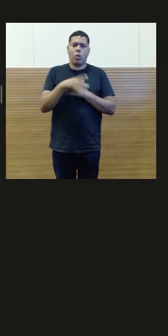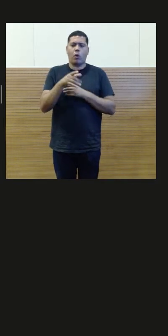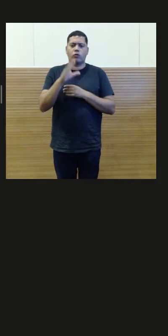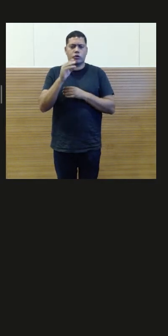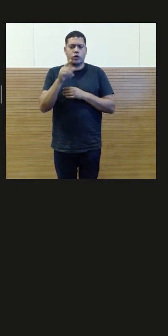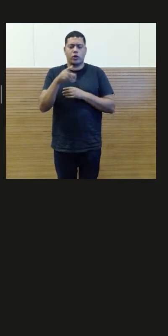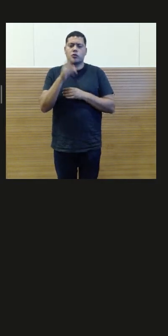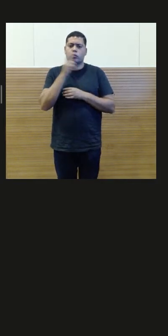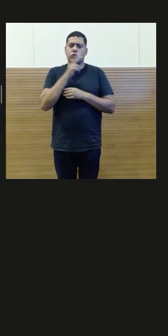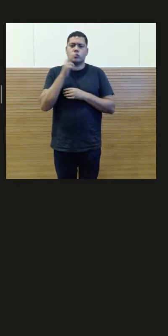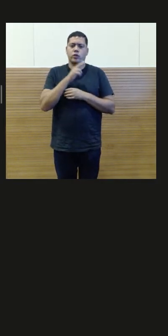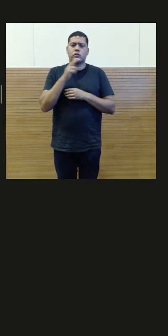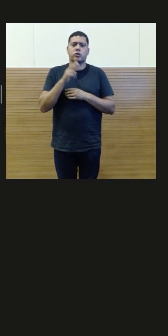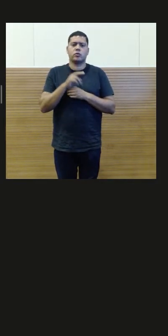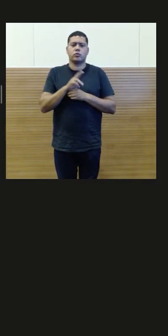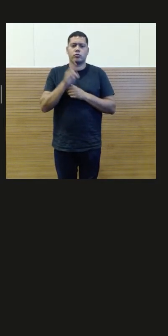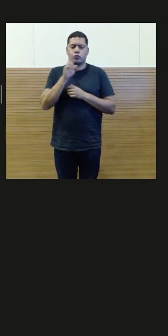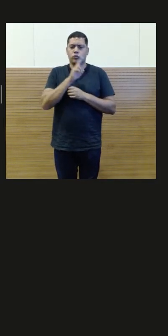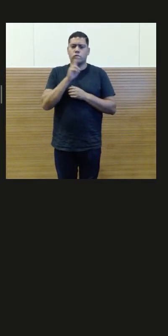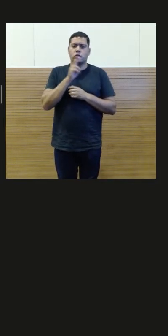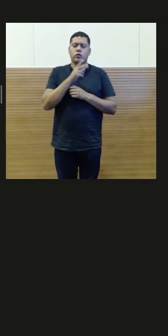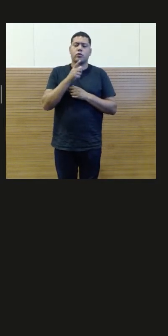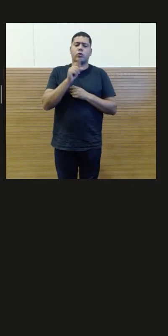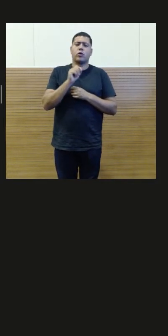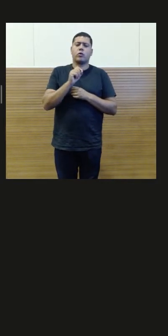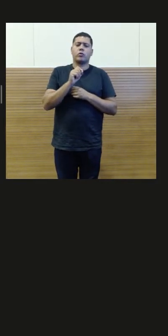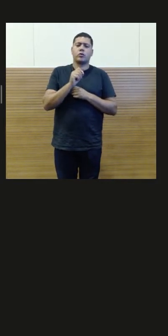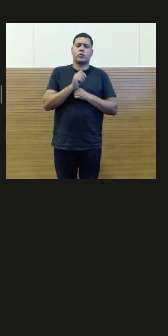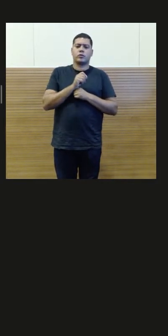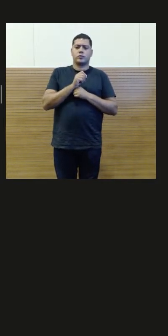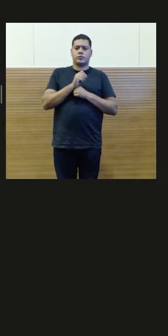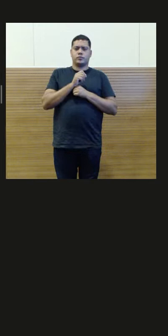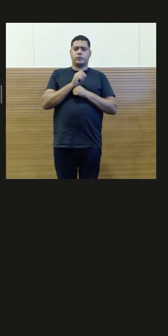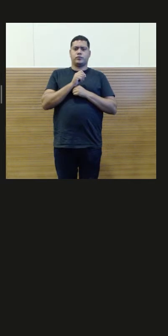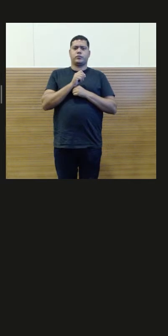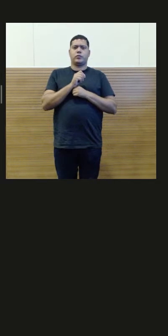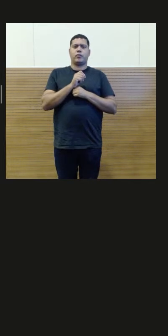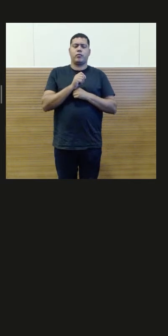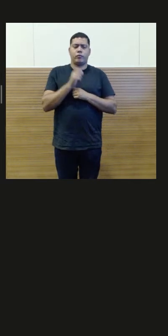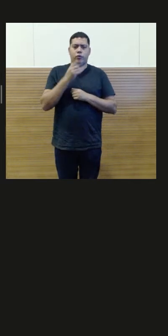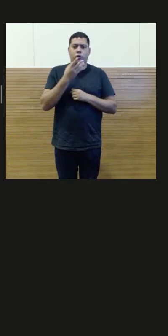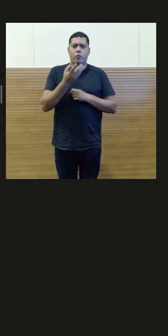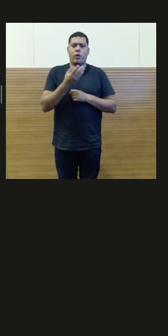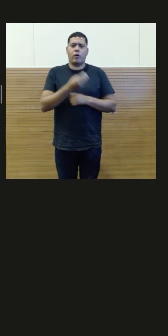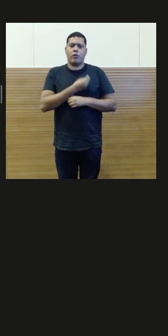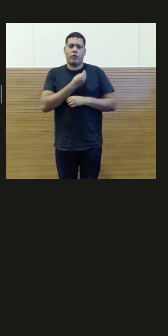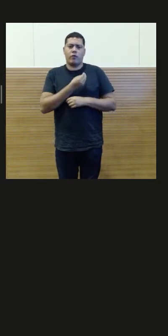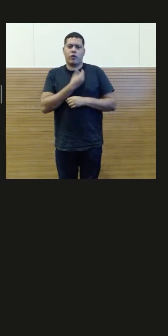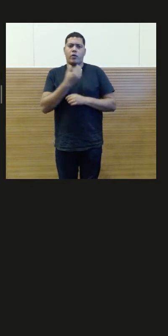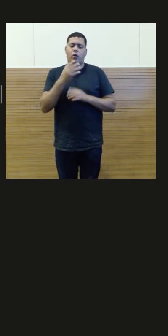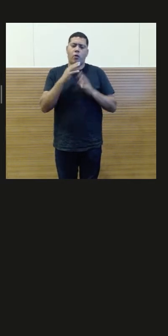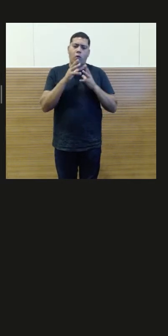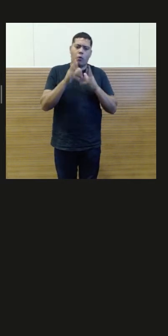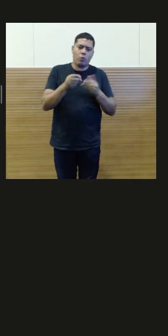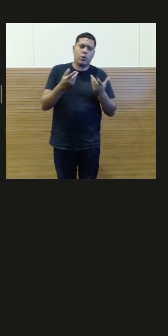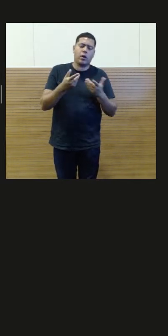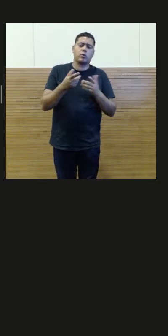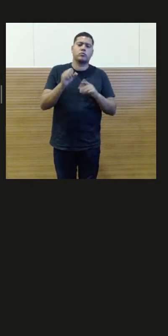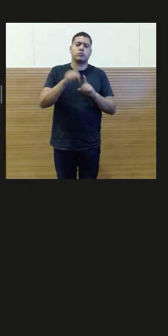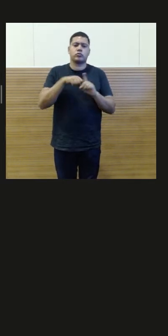Organization, which is complete physical, mental, and social well-being, and not merely the absence of disease or